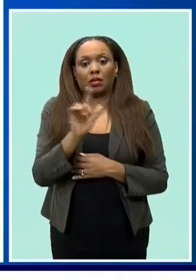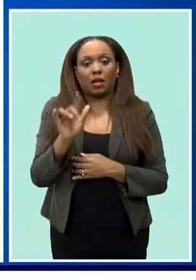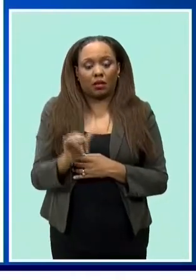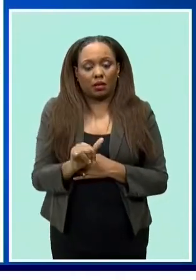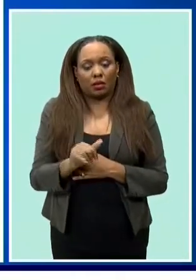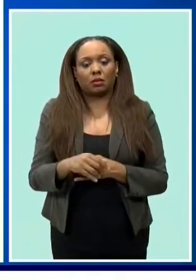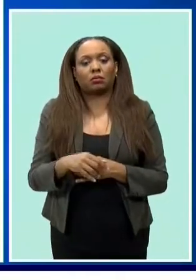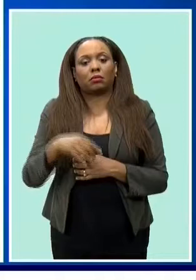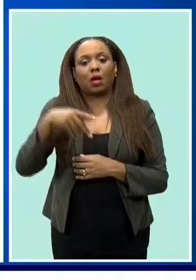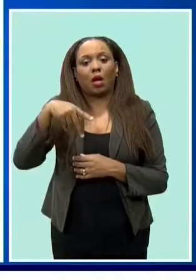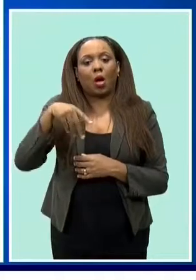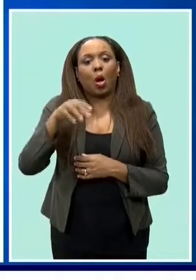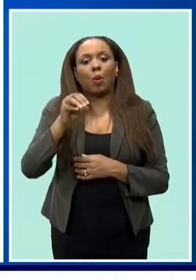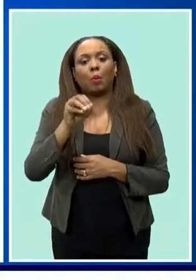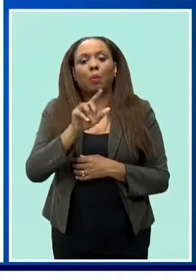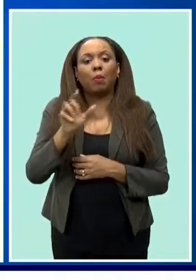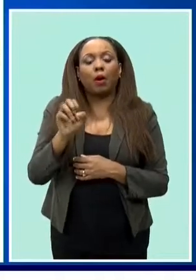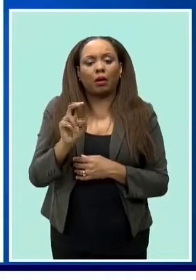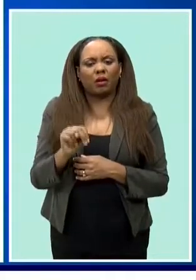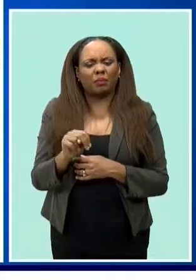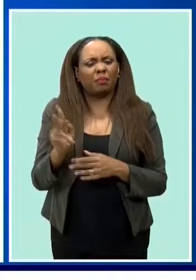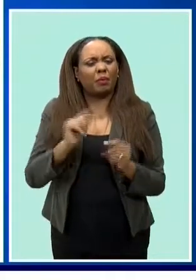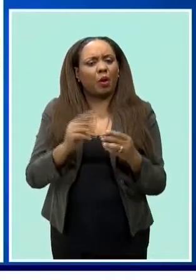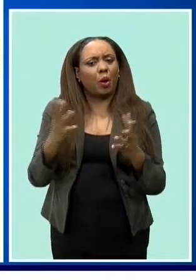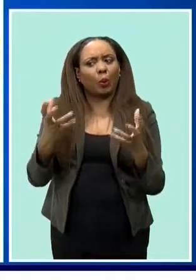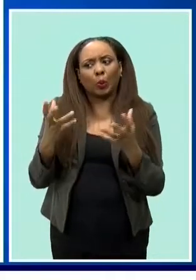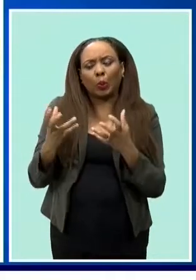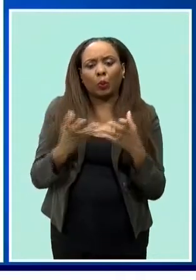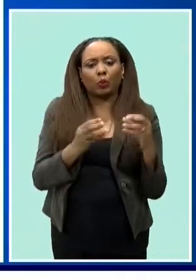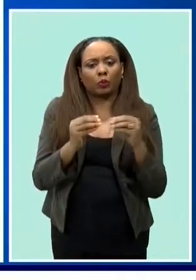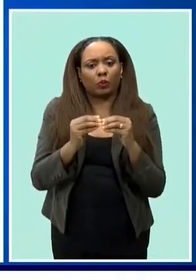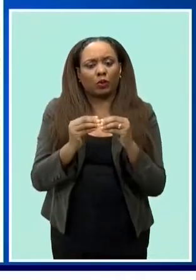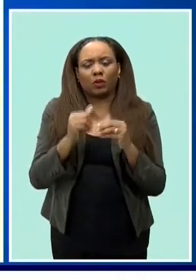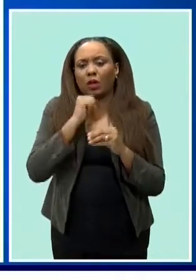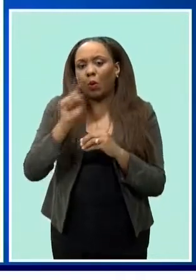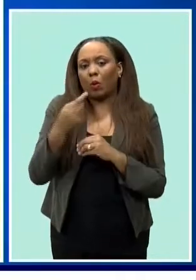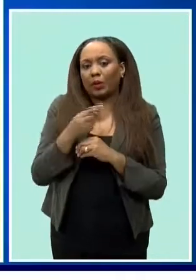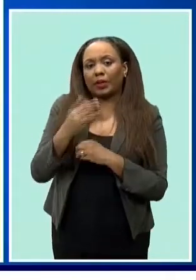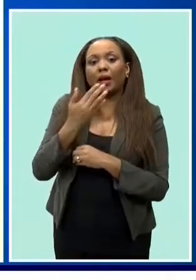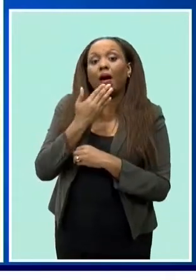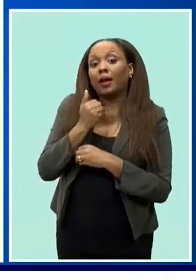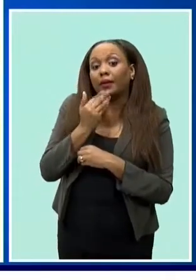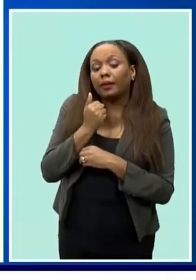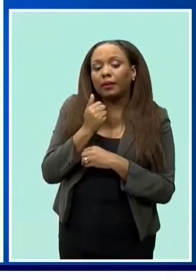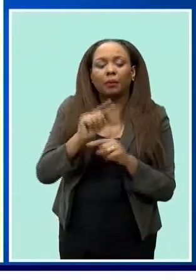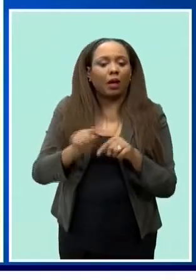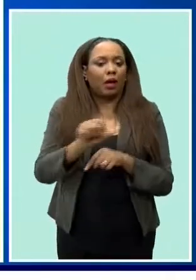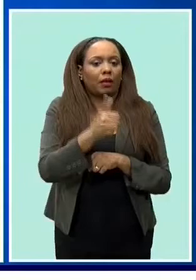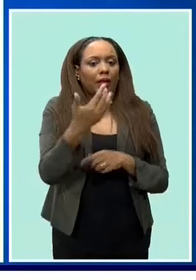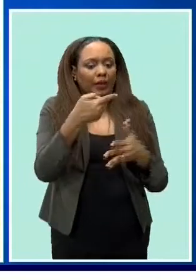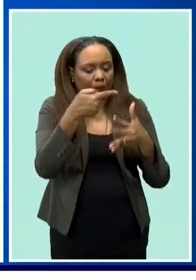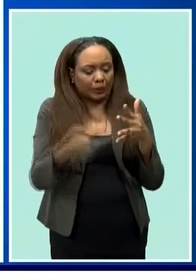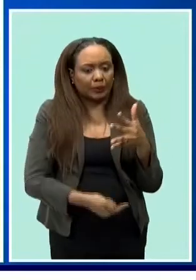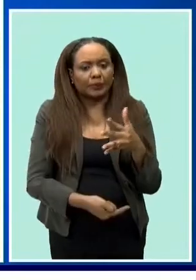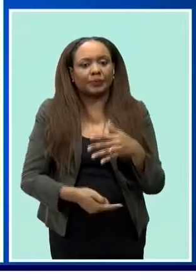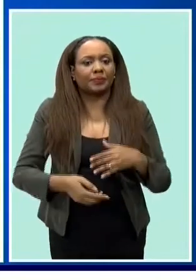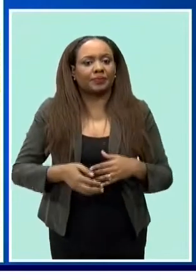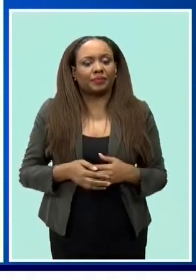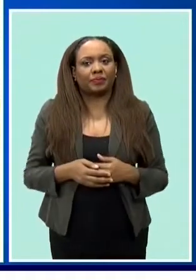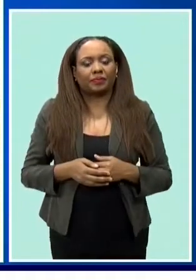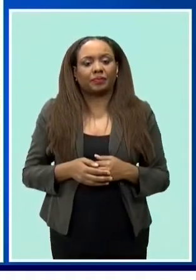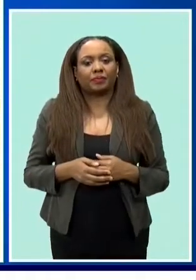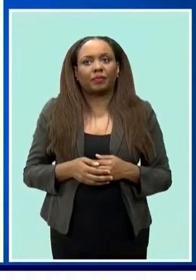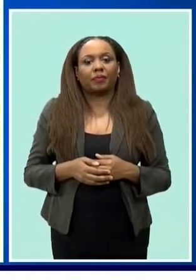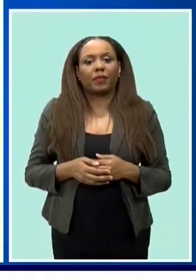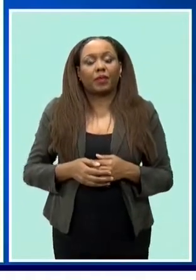more demanded. So there is an opportunity for us to not only focus on honey, but all of these other products as well.